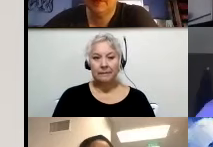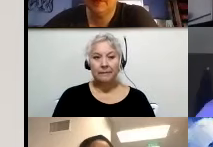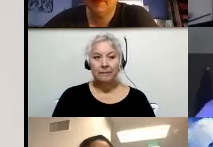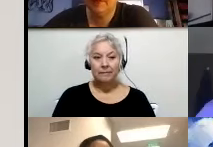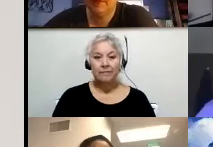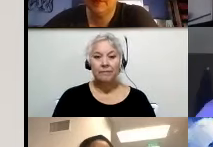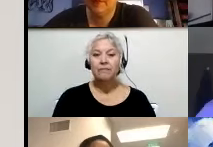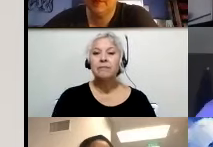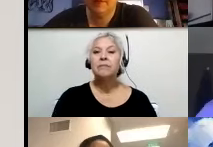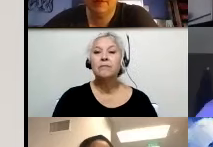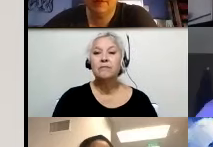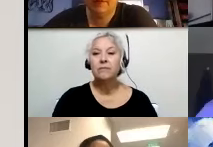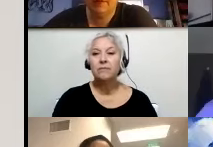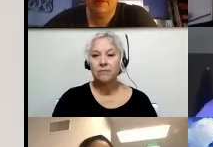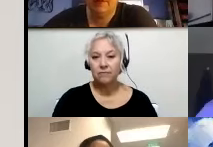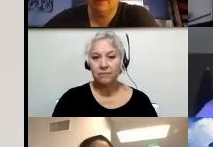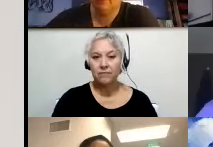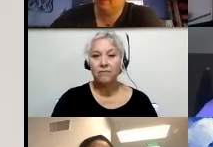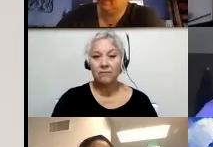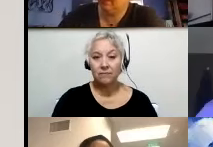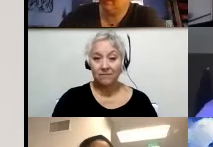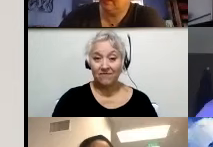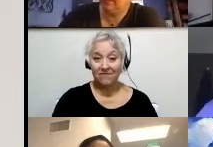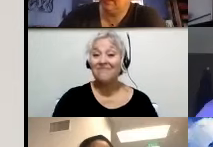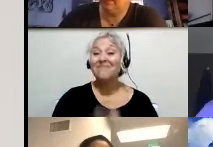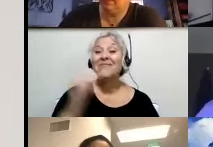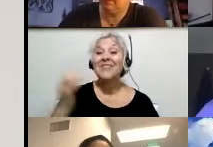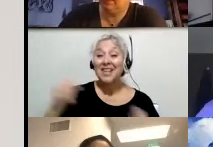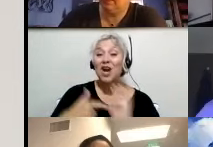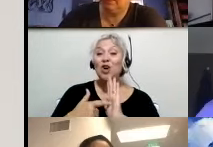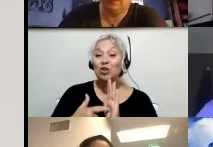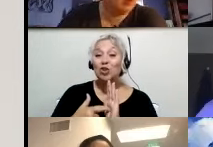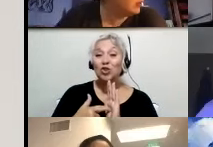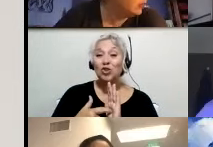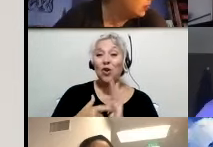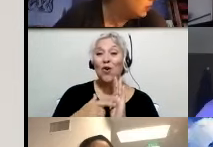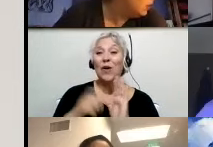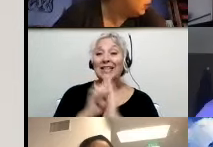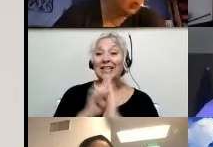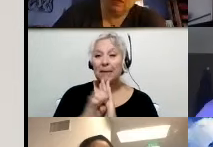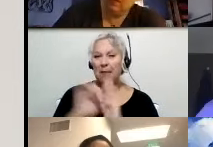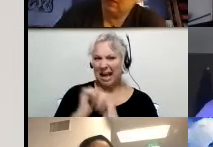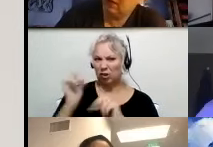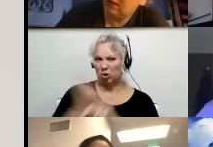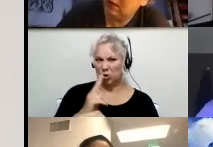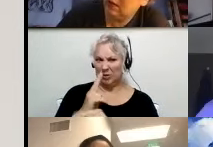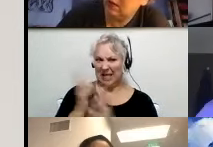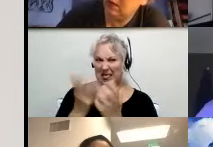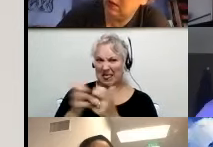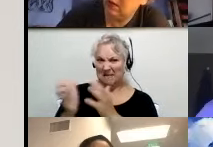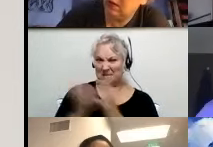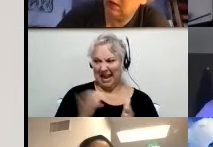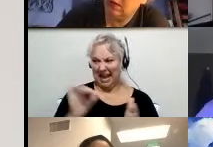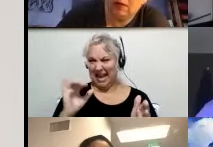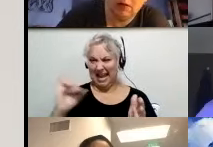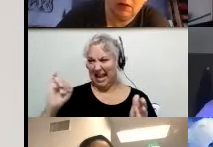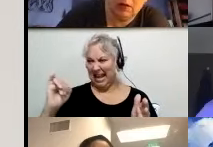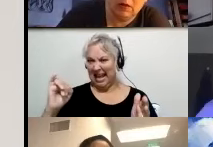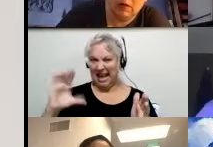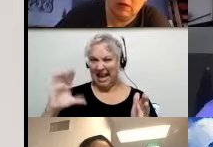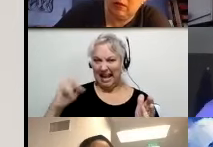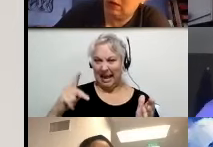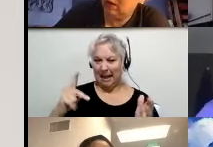Okay, so we're going to show you an example of how to use the transition plan and ICAP as a complementary tool, and